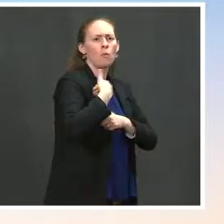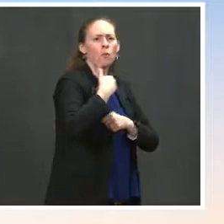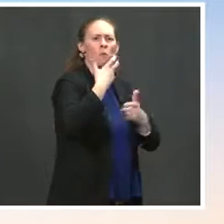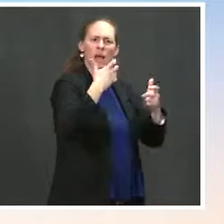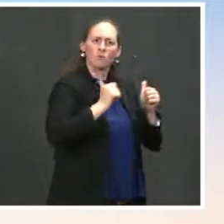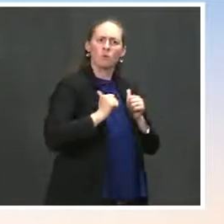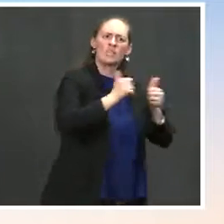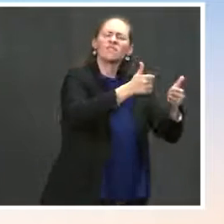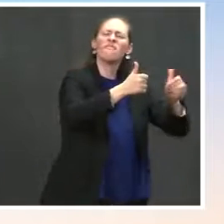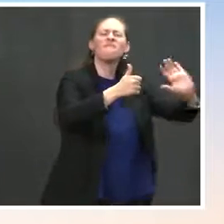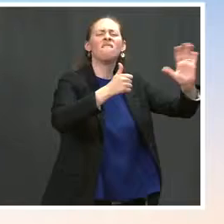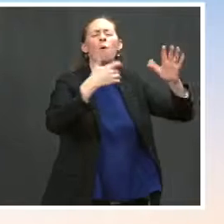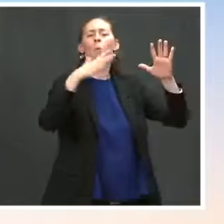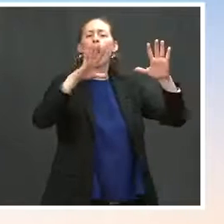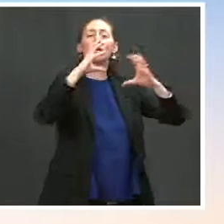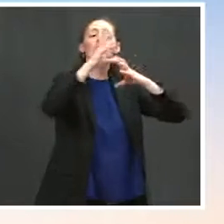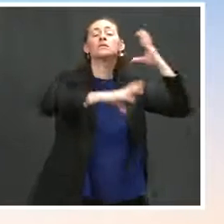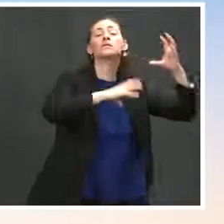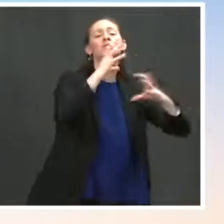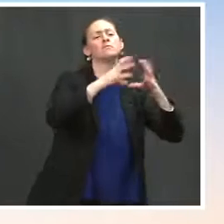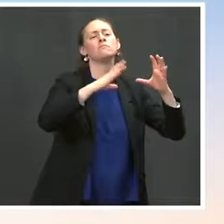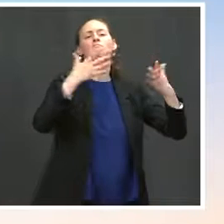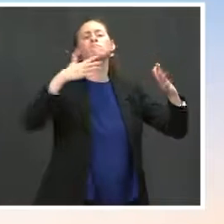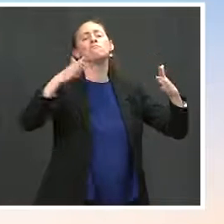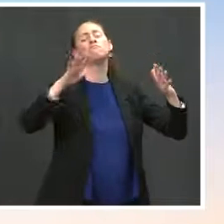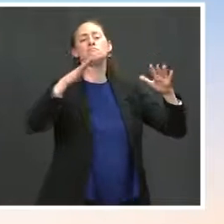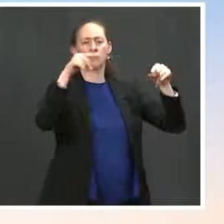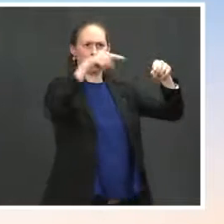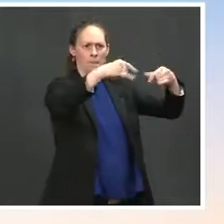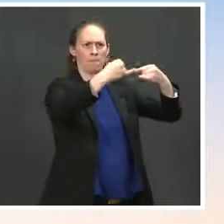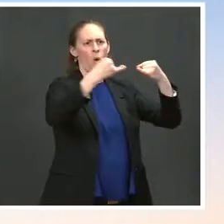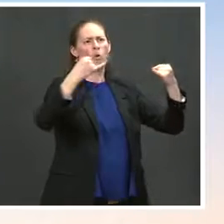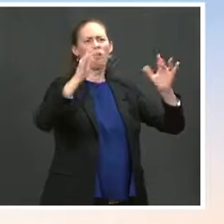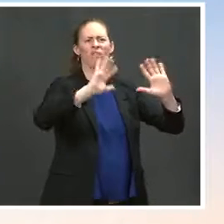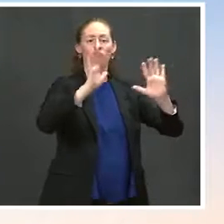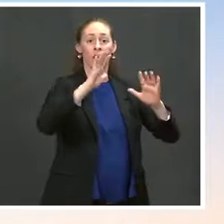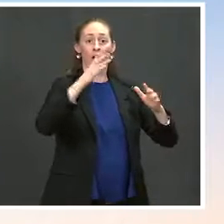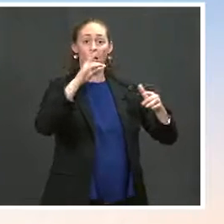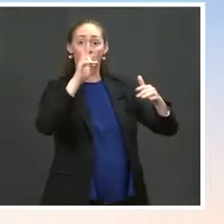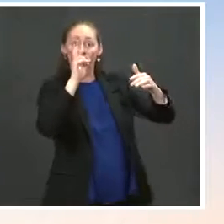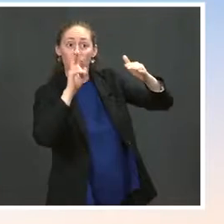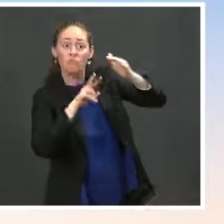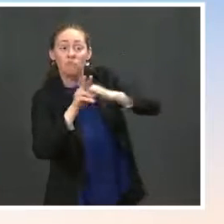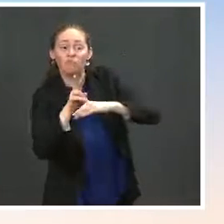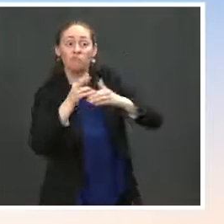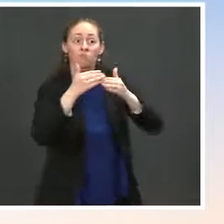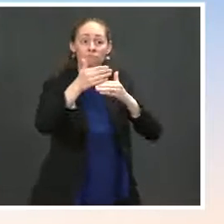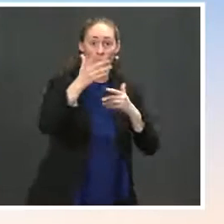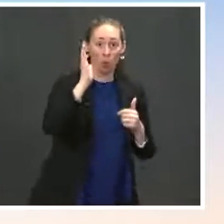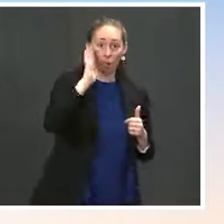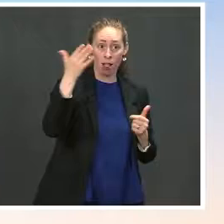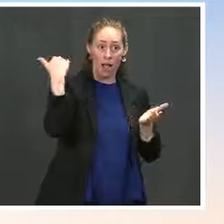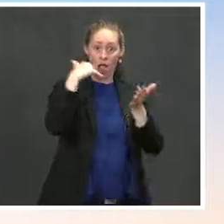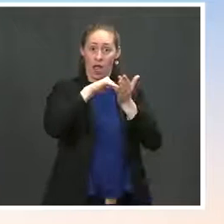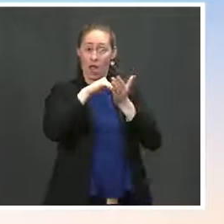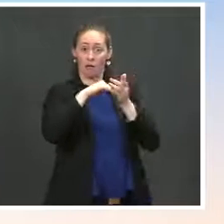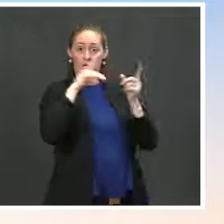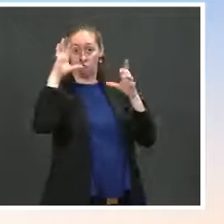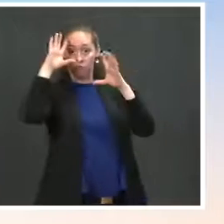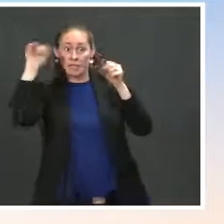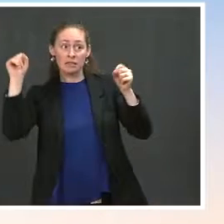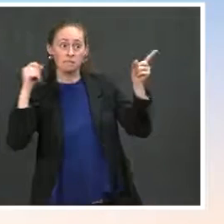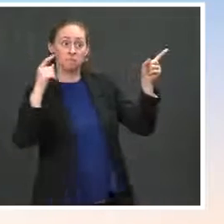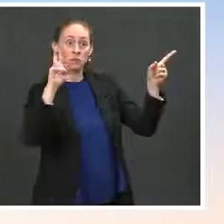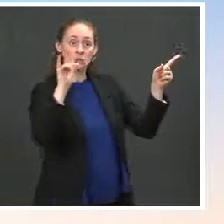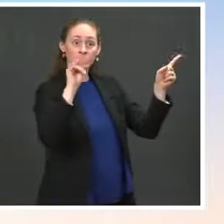in the relationship, but certainly at the border. I don't have any predictions of a call with President Putin to make. Obviously, he participated in the summit this morning,